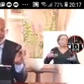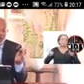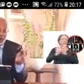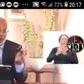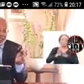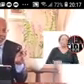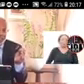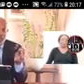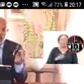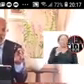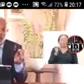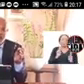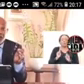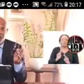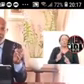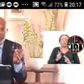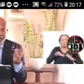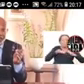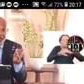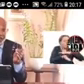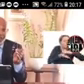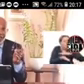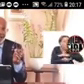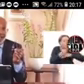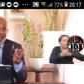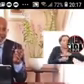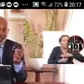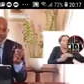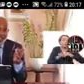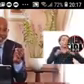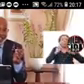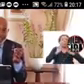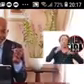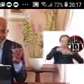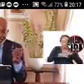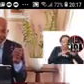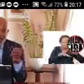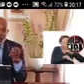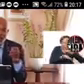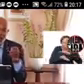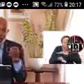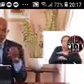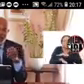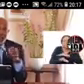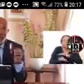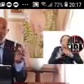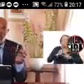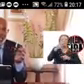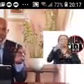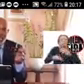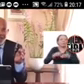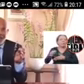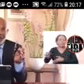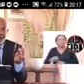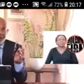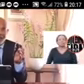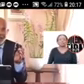that opportunity is no longer going to be there. Gas stations are going to be closed on the